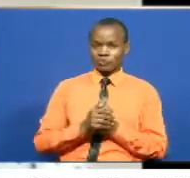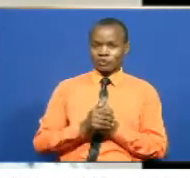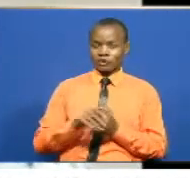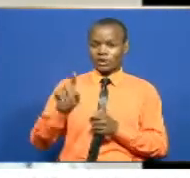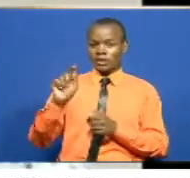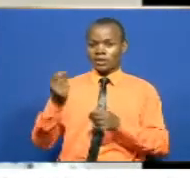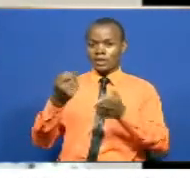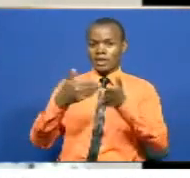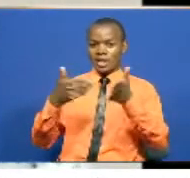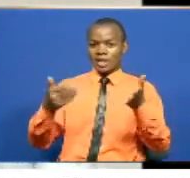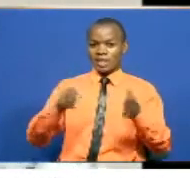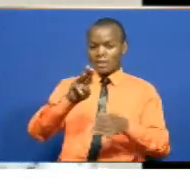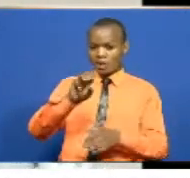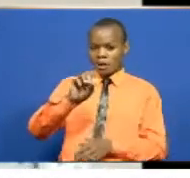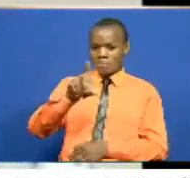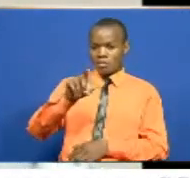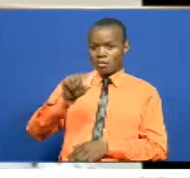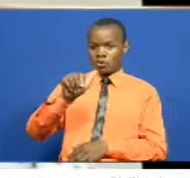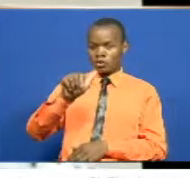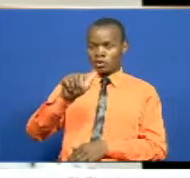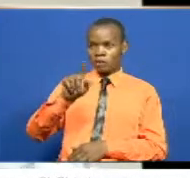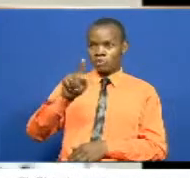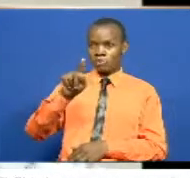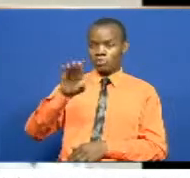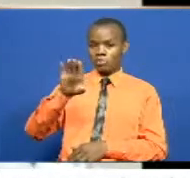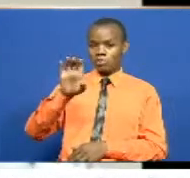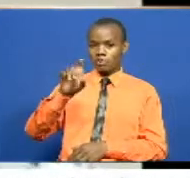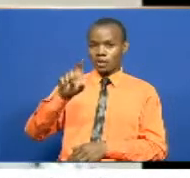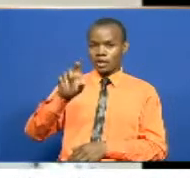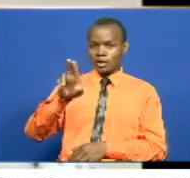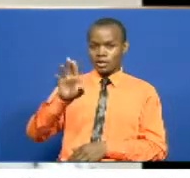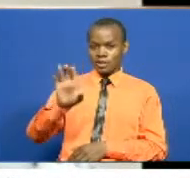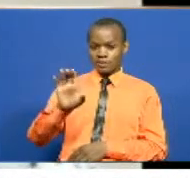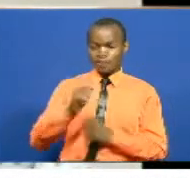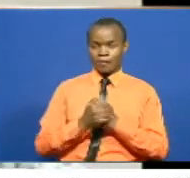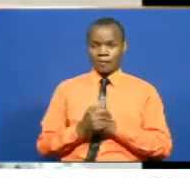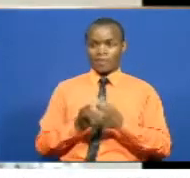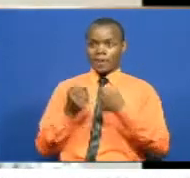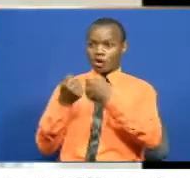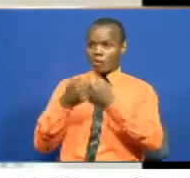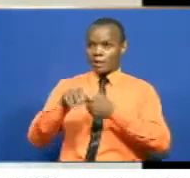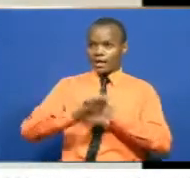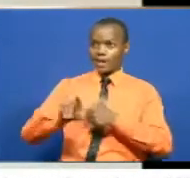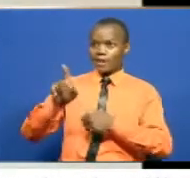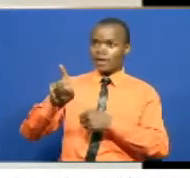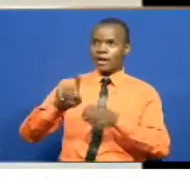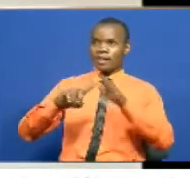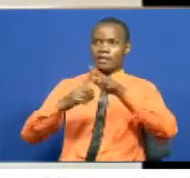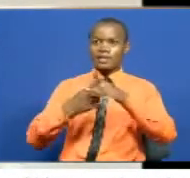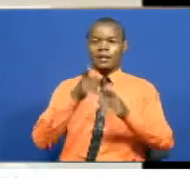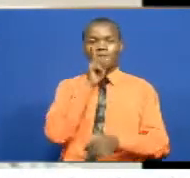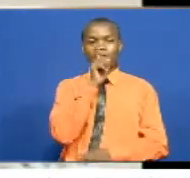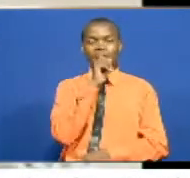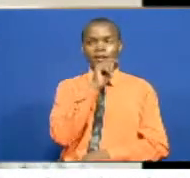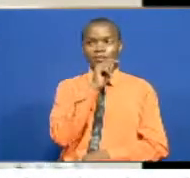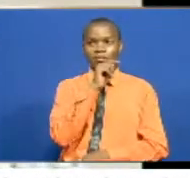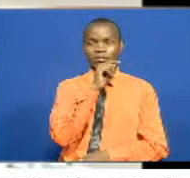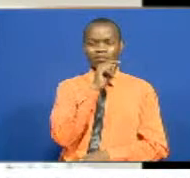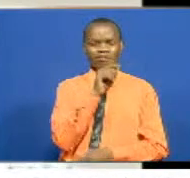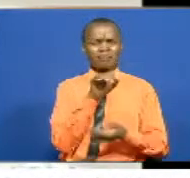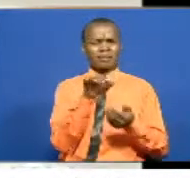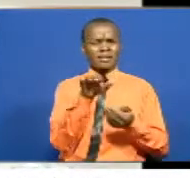that game. The most important thing, the competitions in Mozambique already started last month. The teams are now